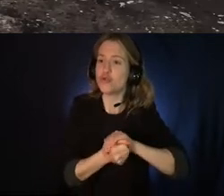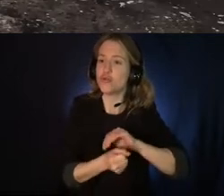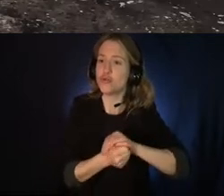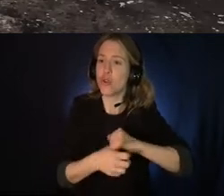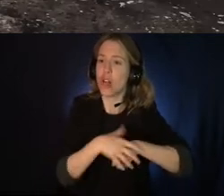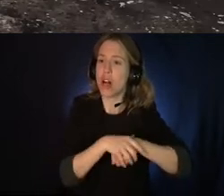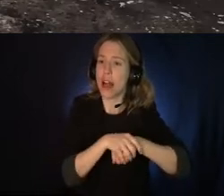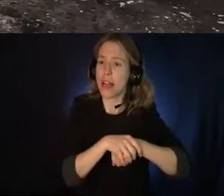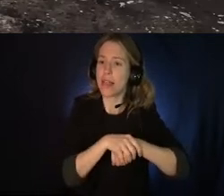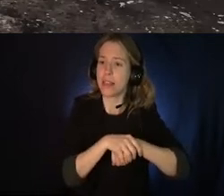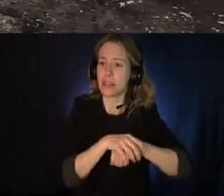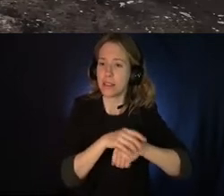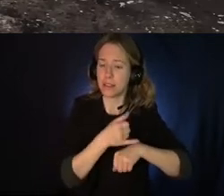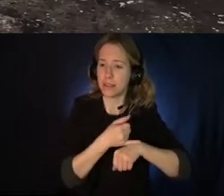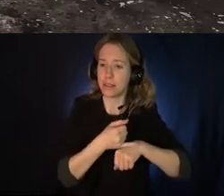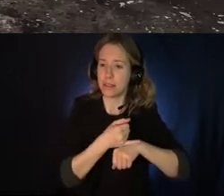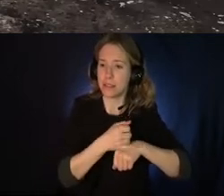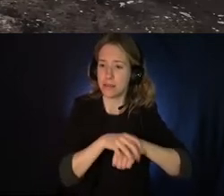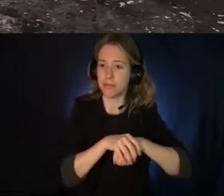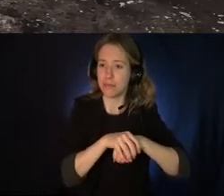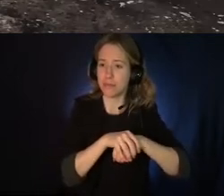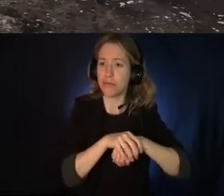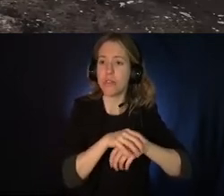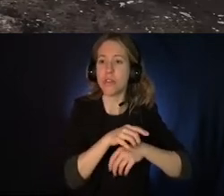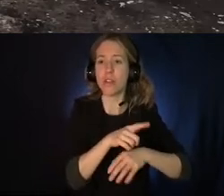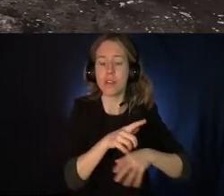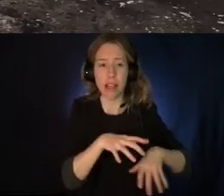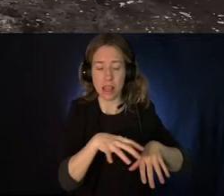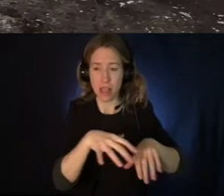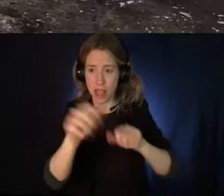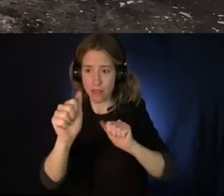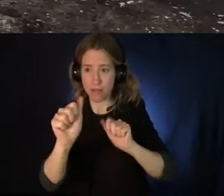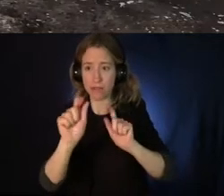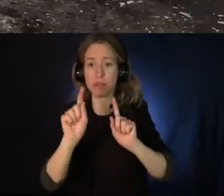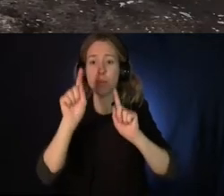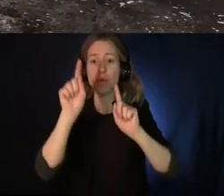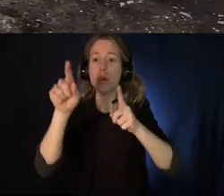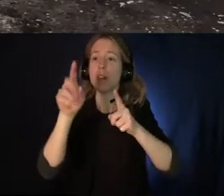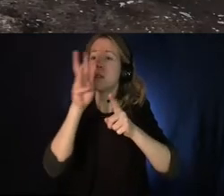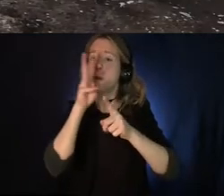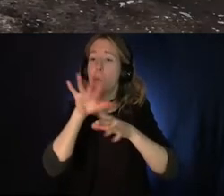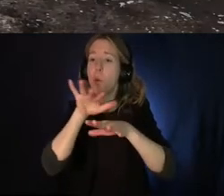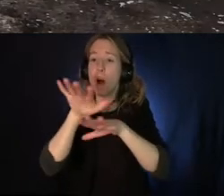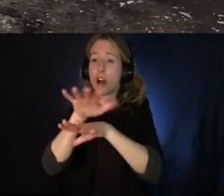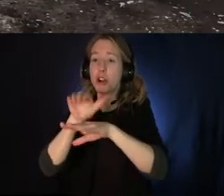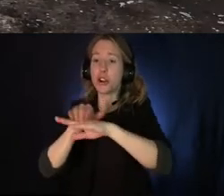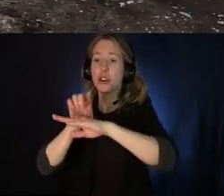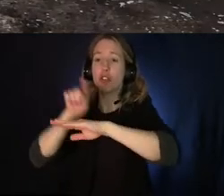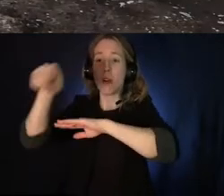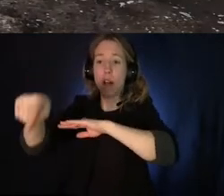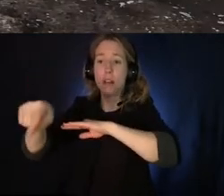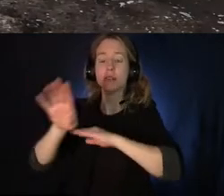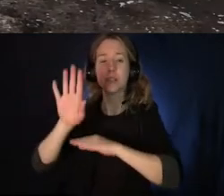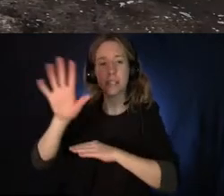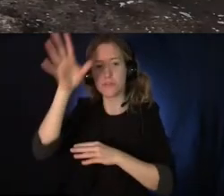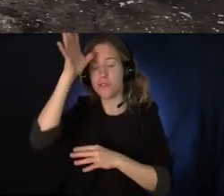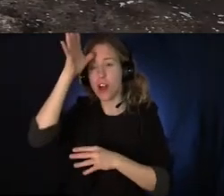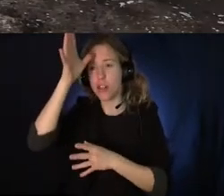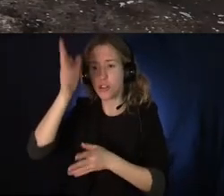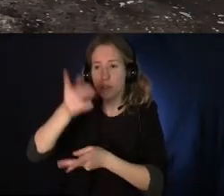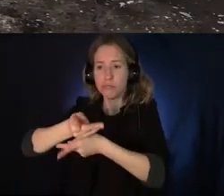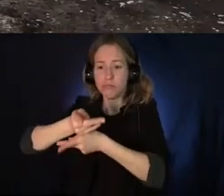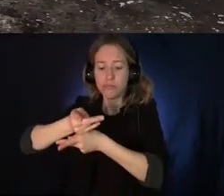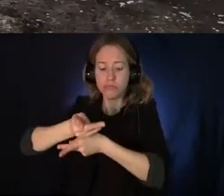father, Reverend Ford, who had fell ill and was passing. And it wasn't